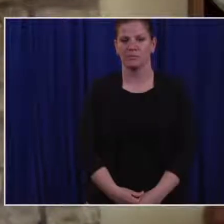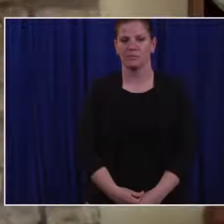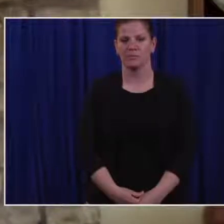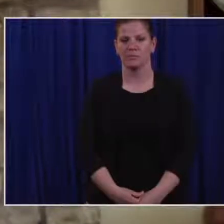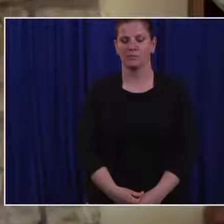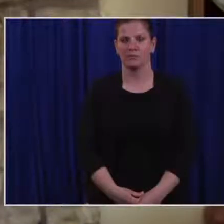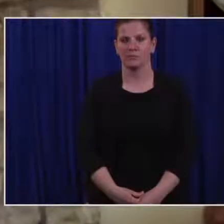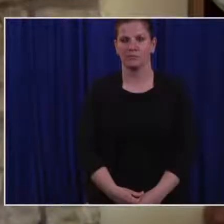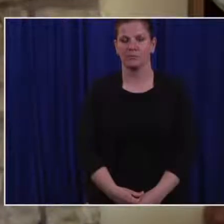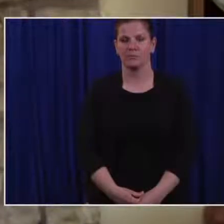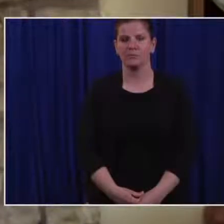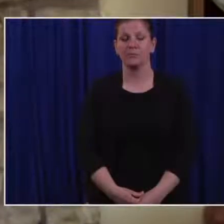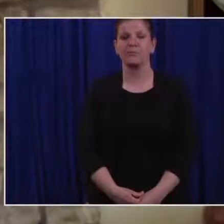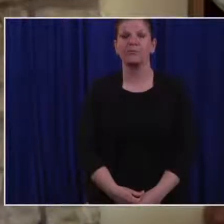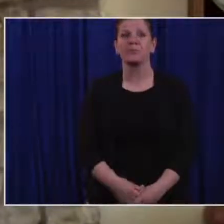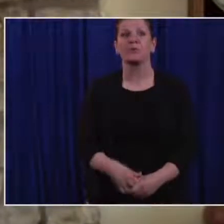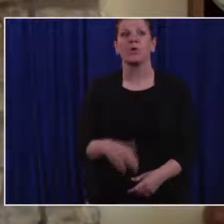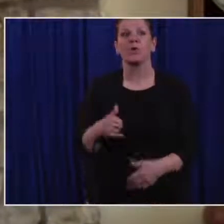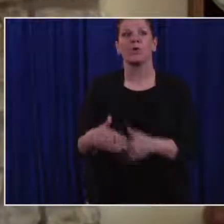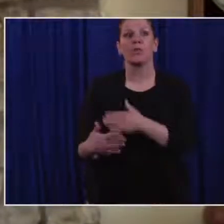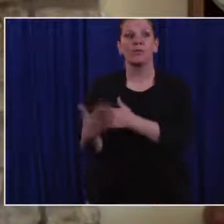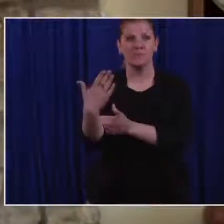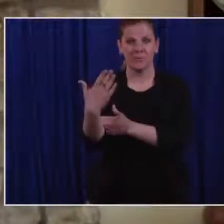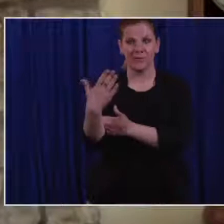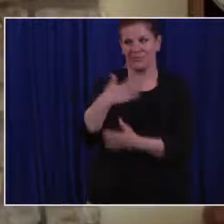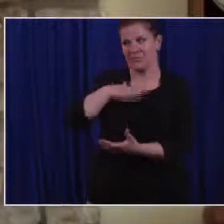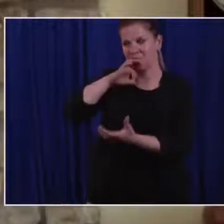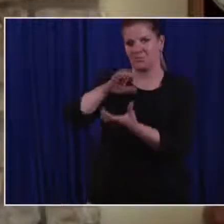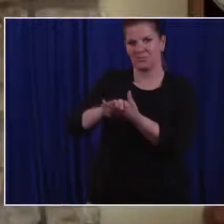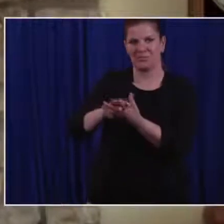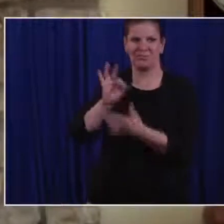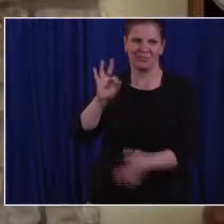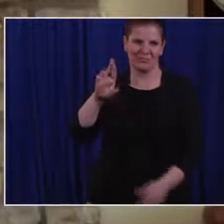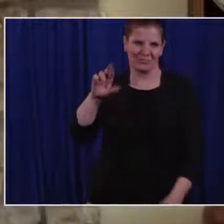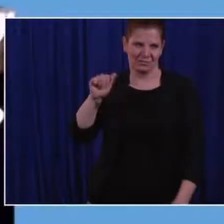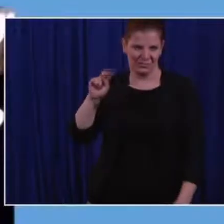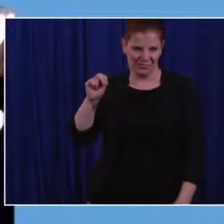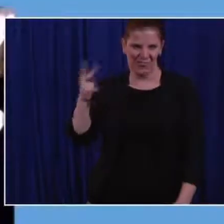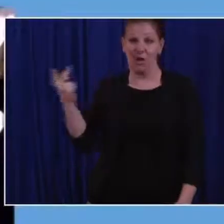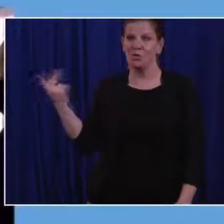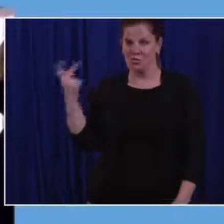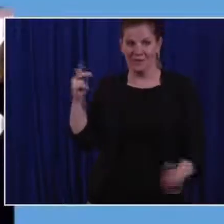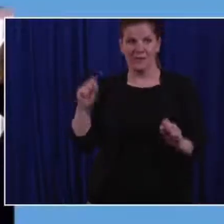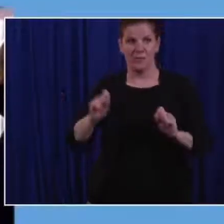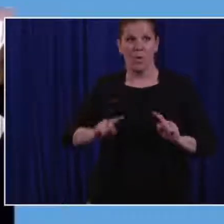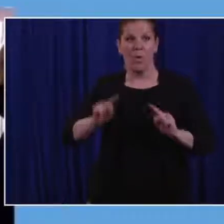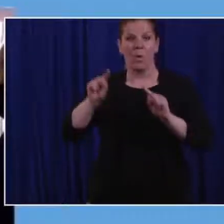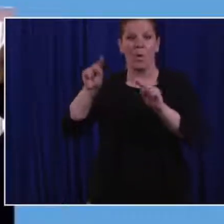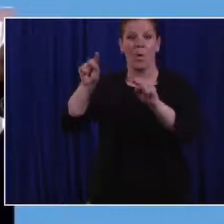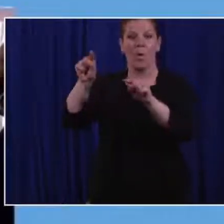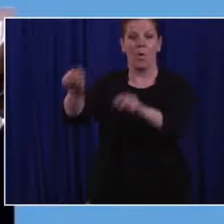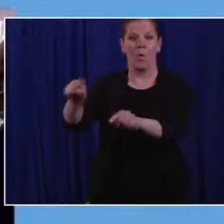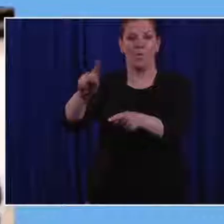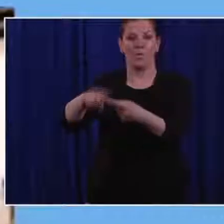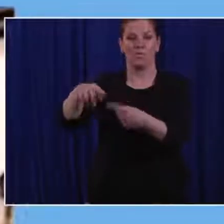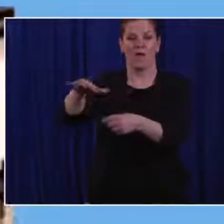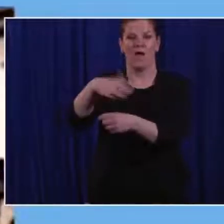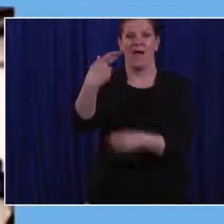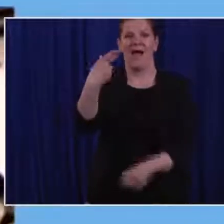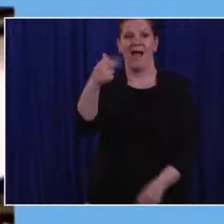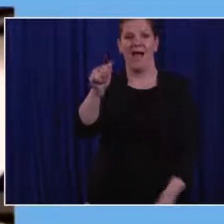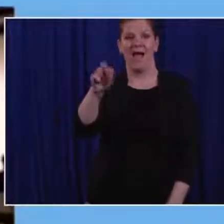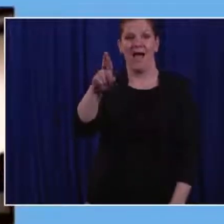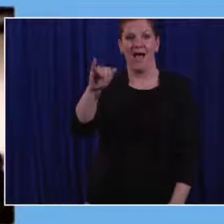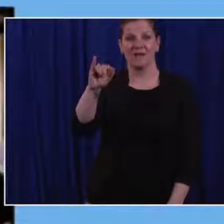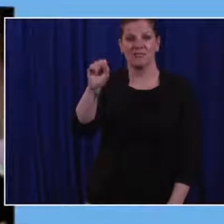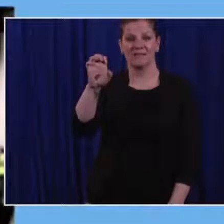This morning, Fran and I had the opportunity to travel to Harrison Township in